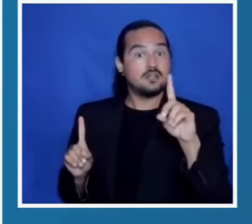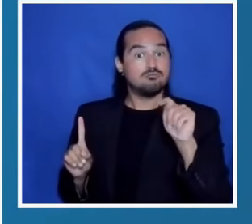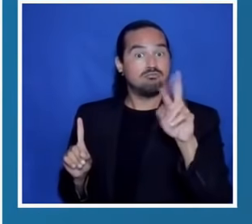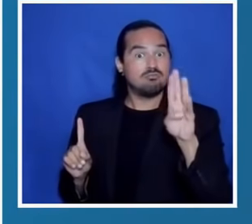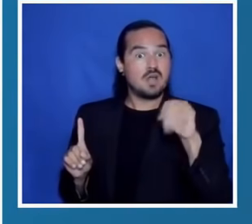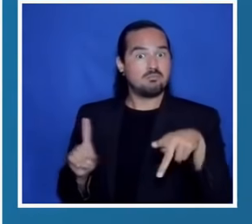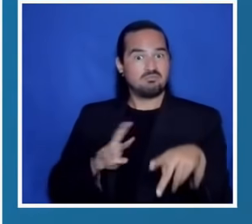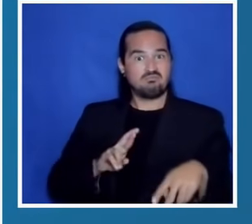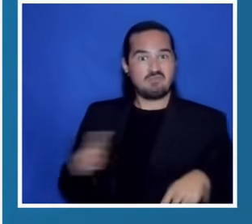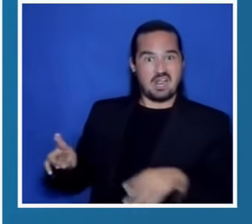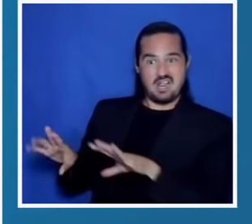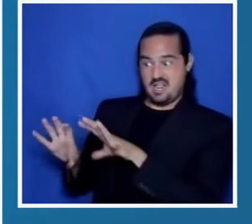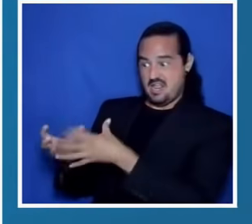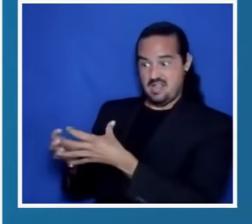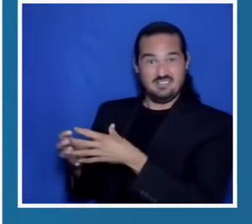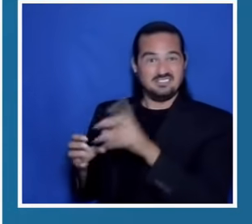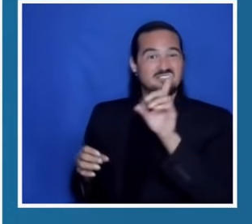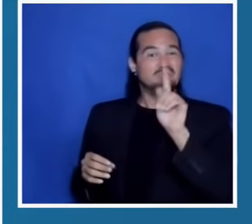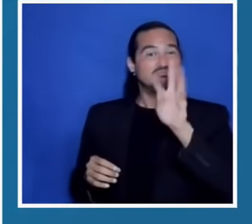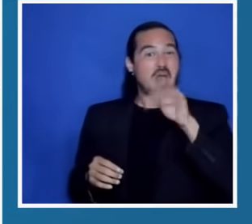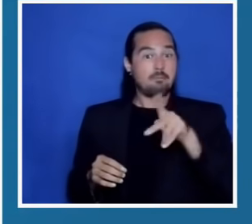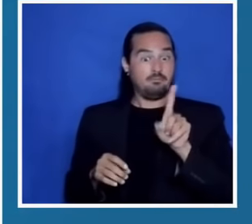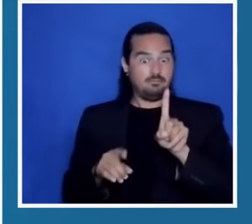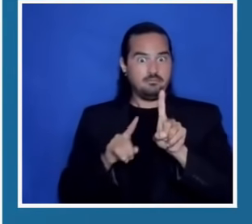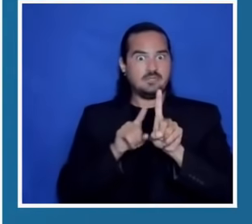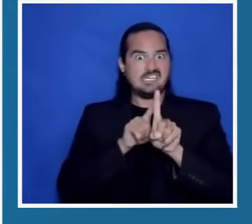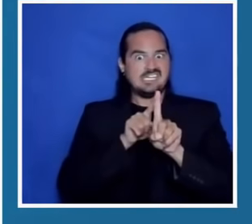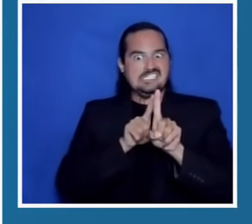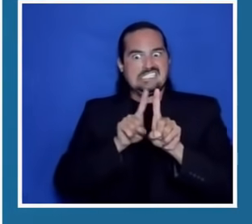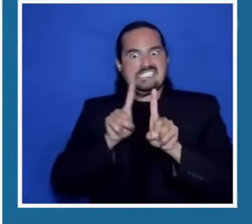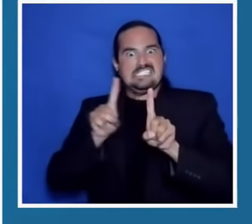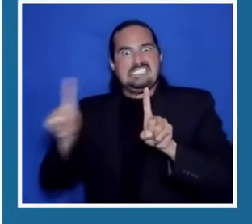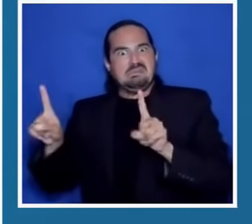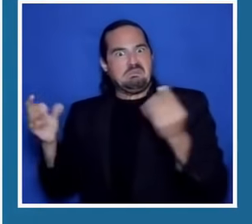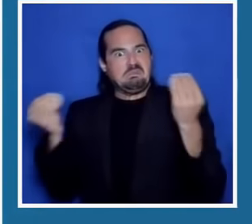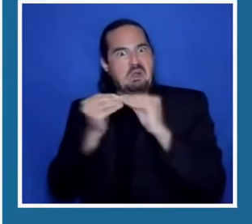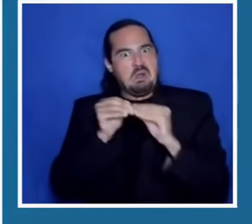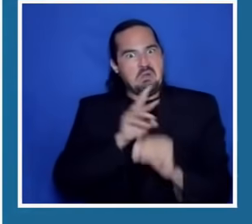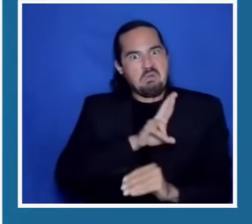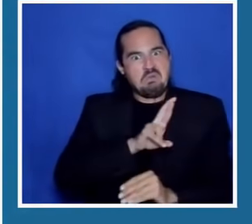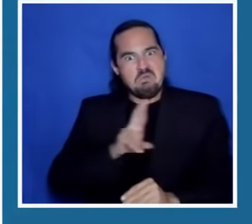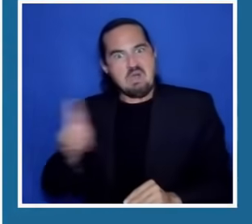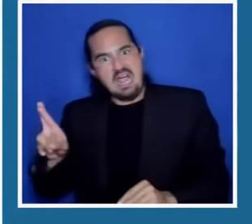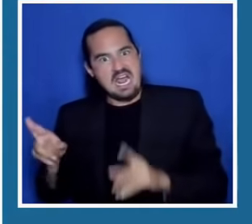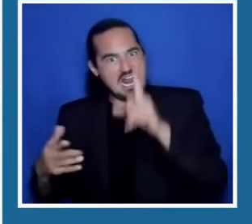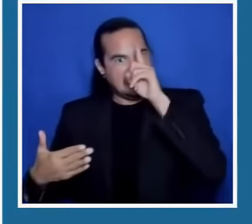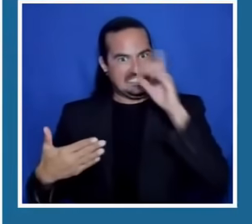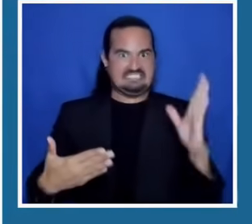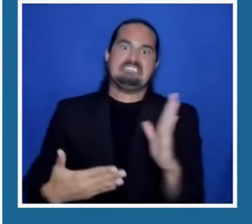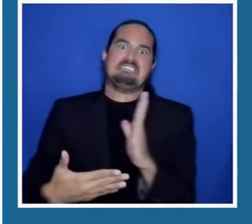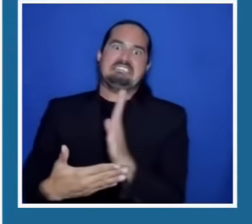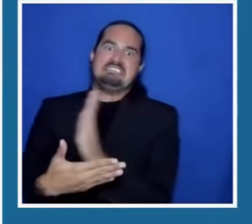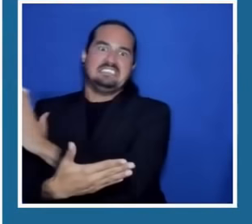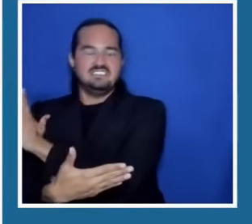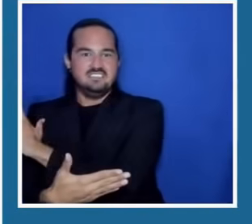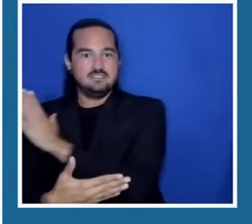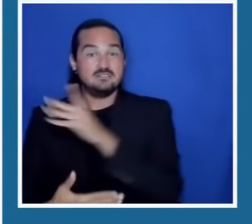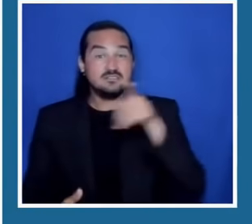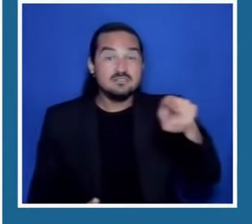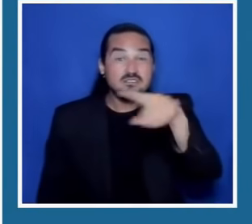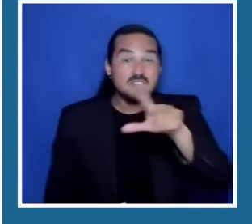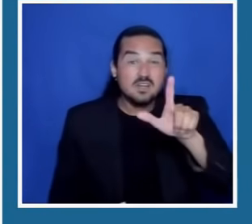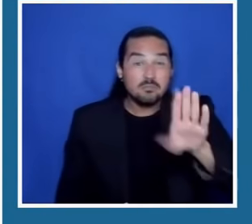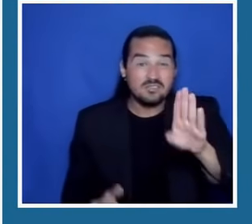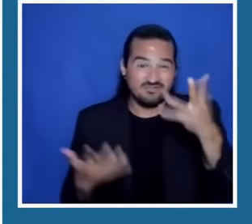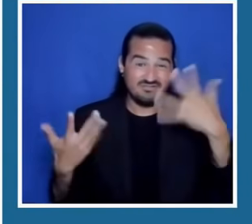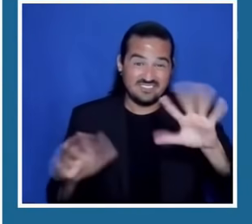To the right of Donald Trump. Now, we said this, Long Beach, we said this, and I want to get to the main event and introduce you to the President of the United States,